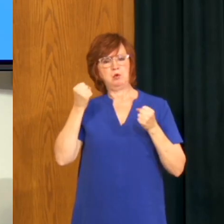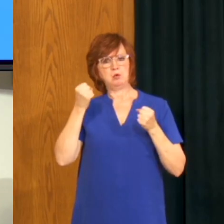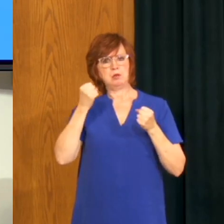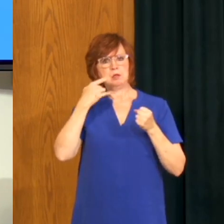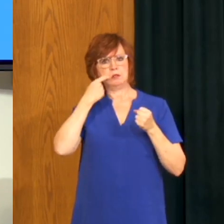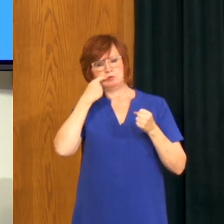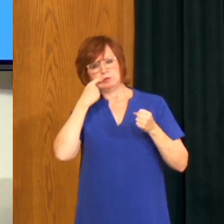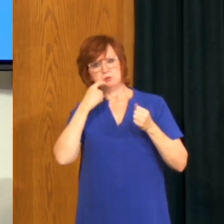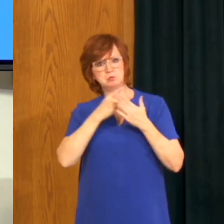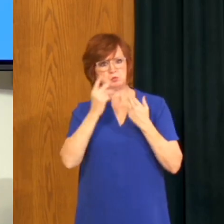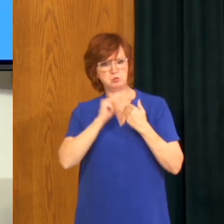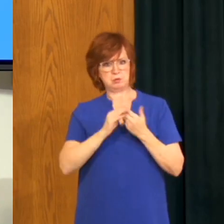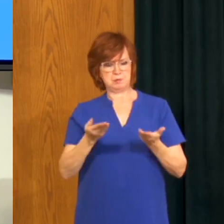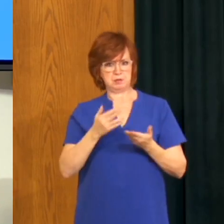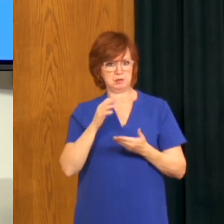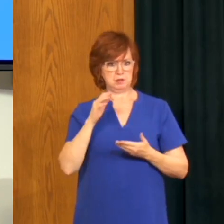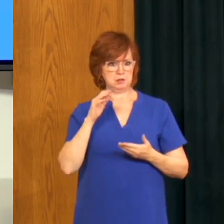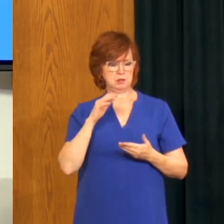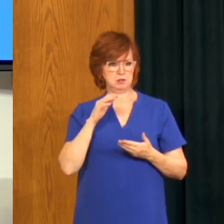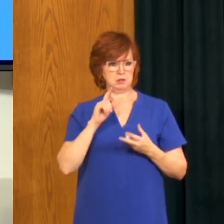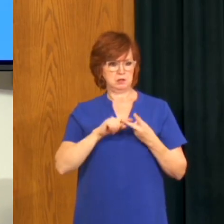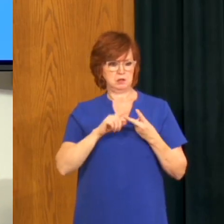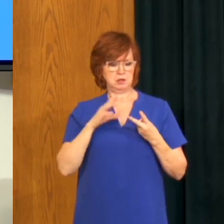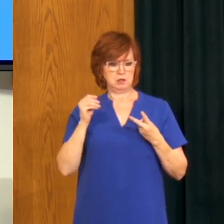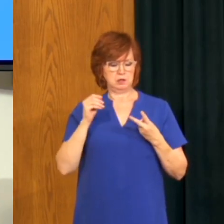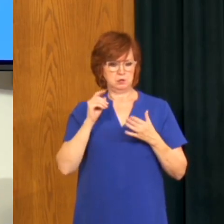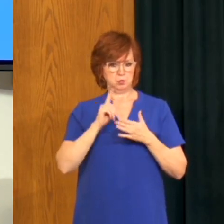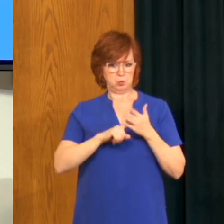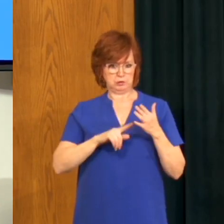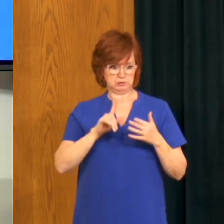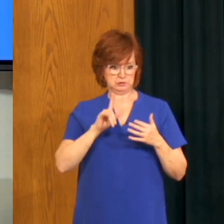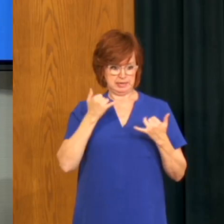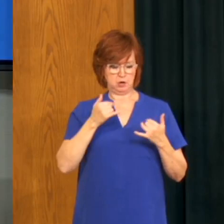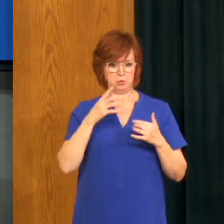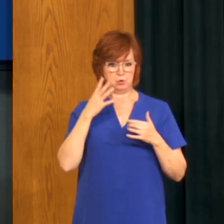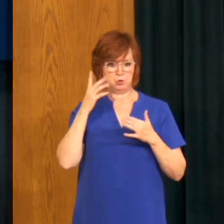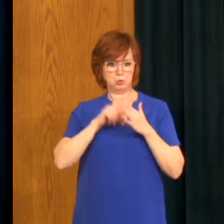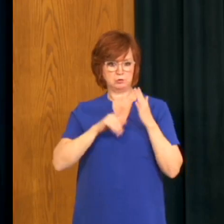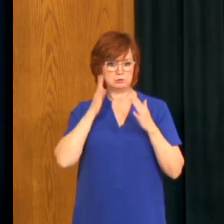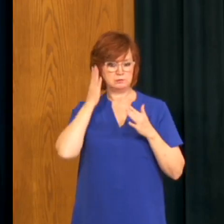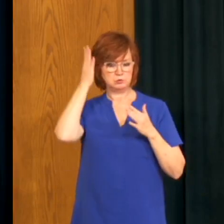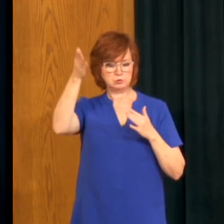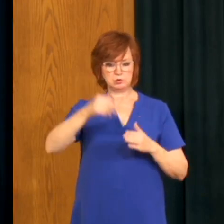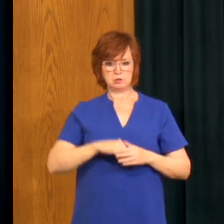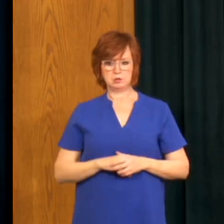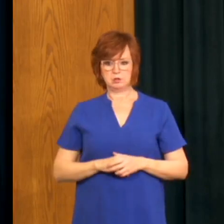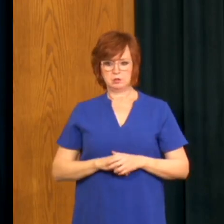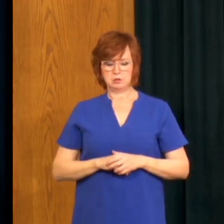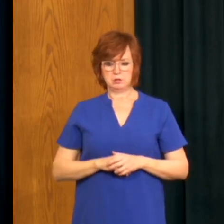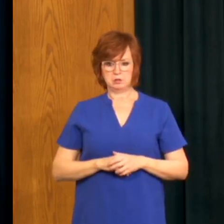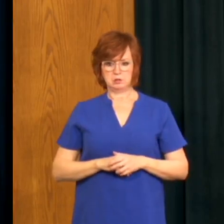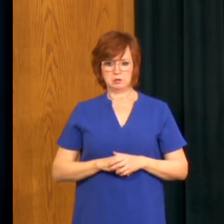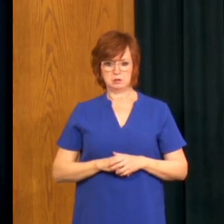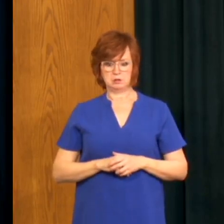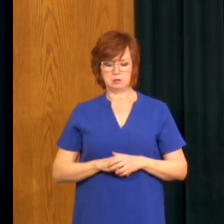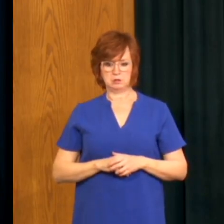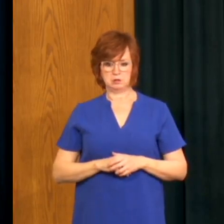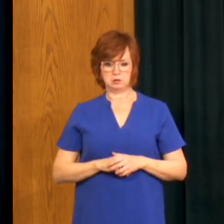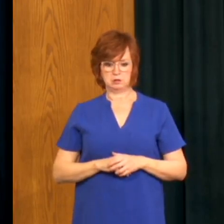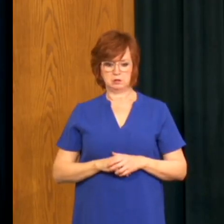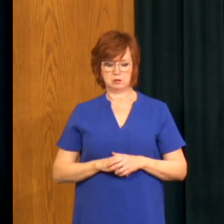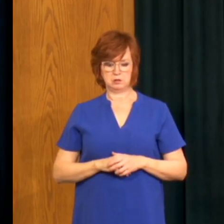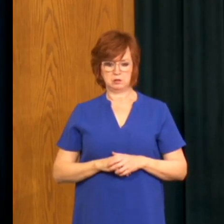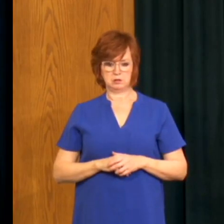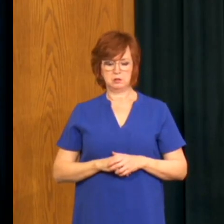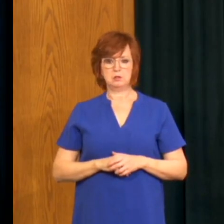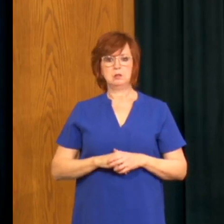province and where we are and where we are going. But Dr. Shahab has talked to some of the challenges with respect to